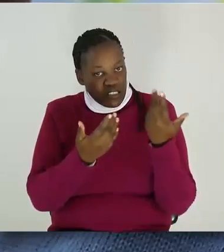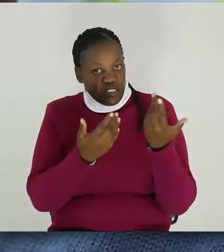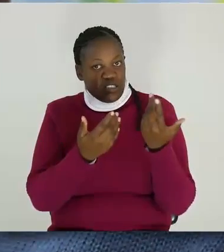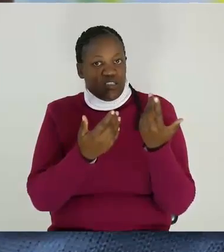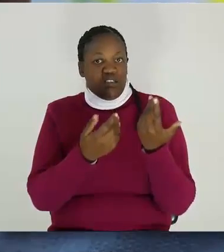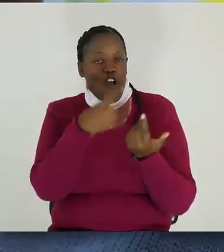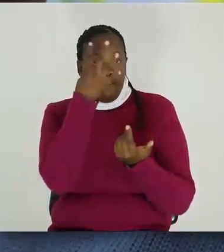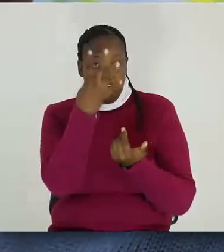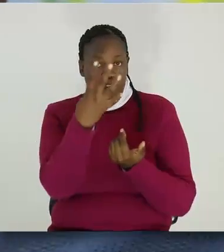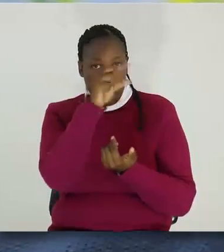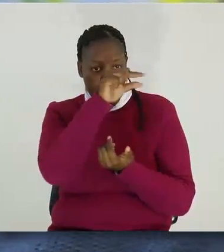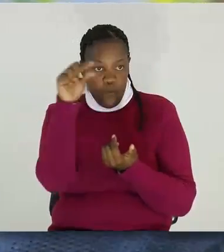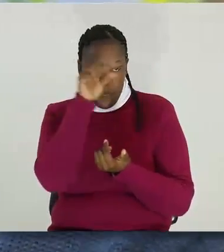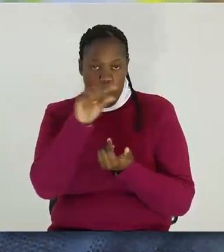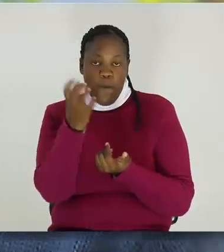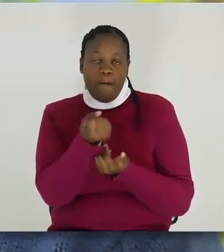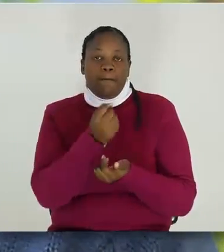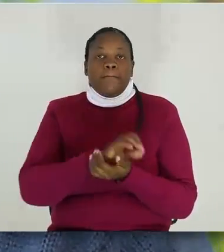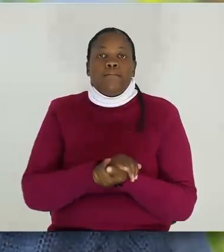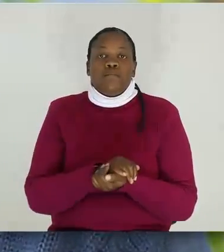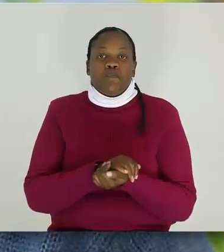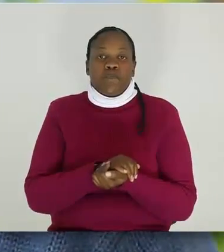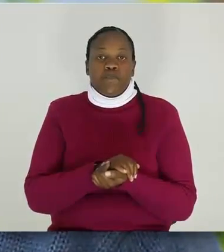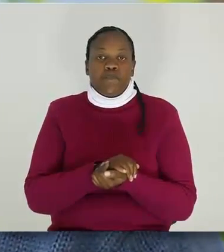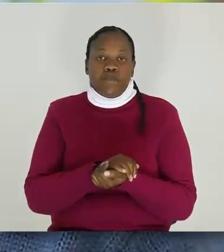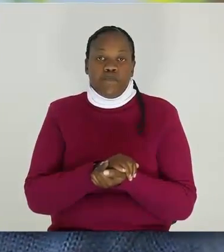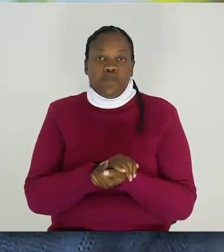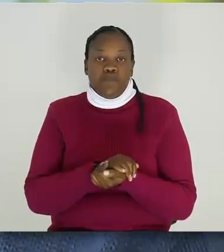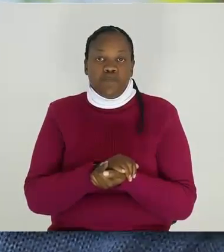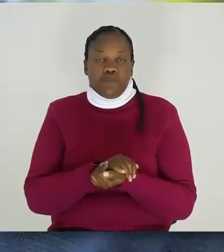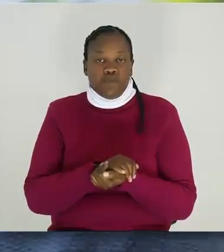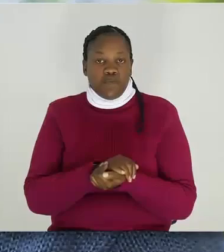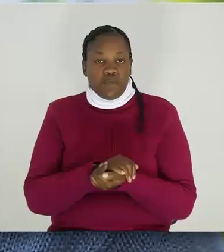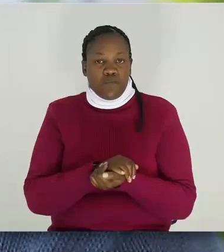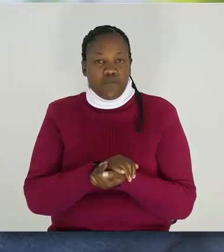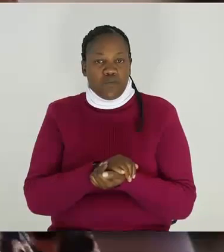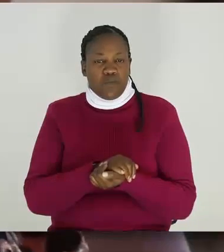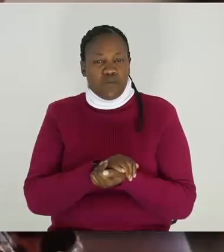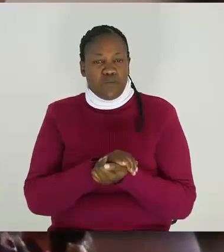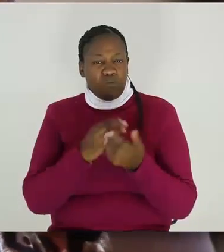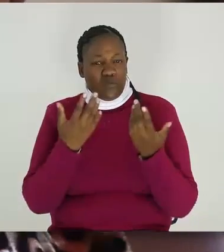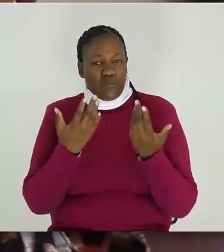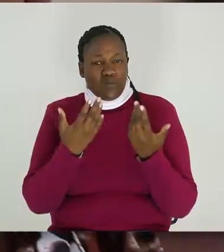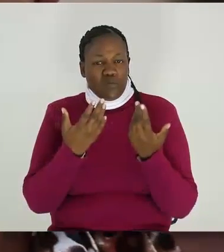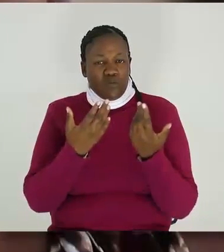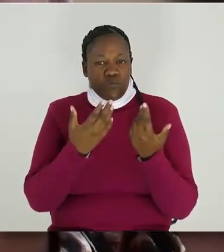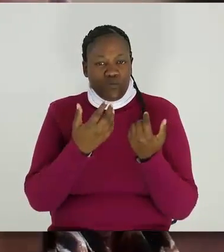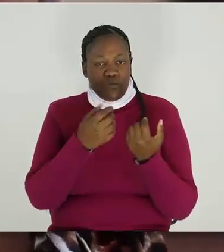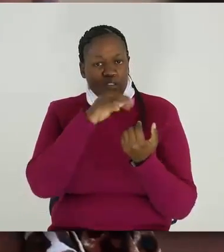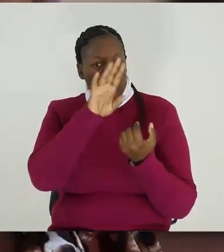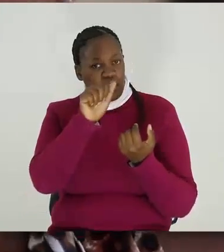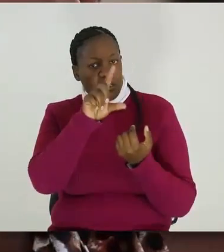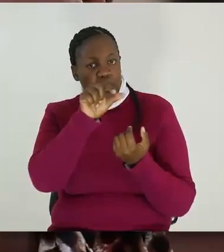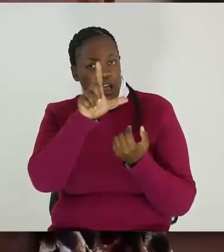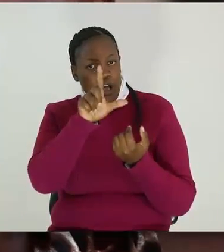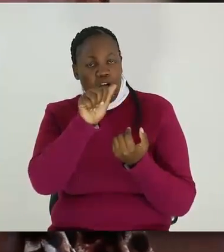So a ballad simply tells a story with 4 lines. Do they rhyme? It often does, but